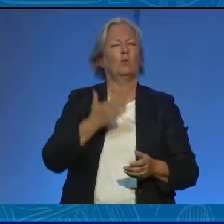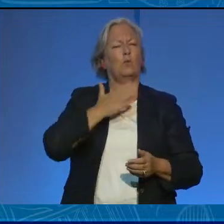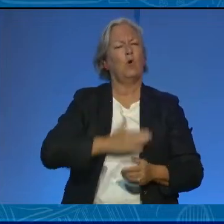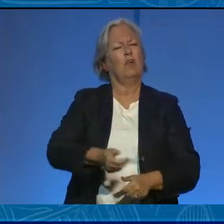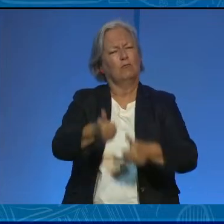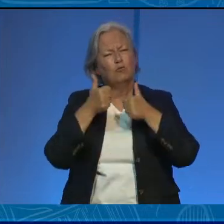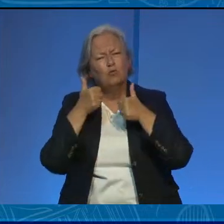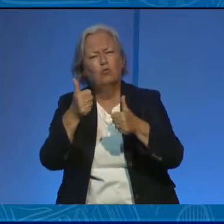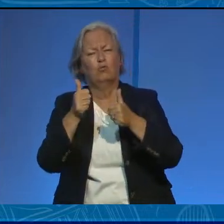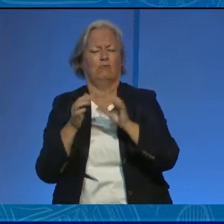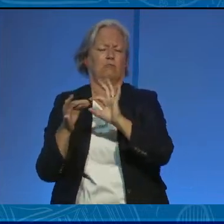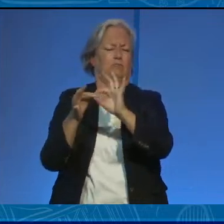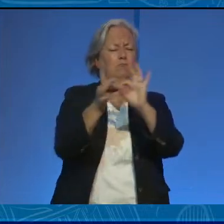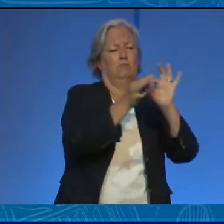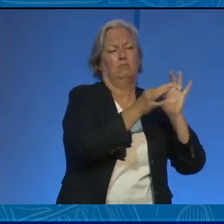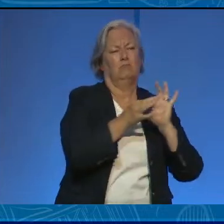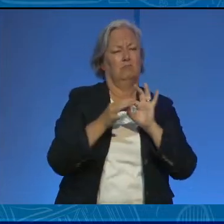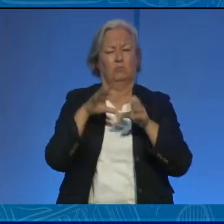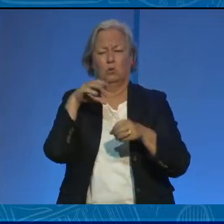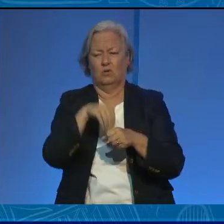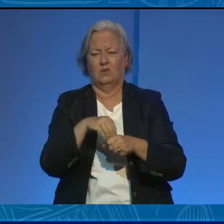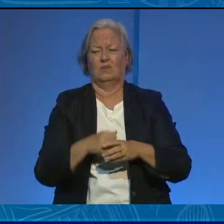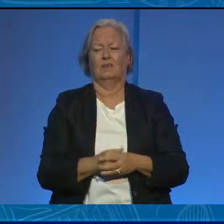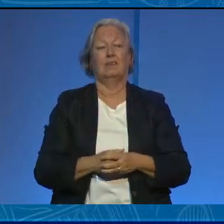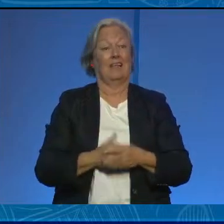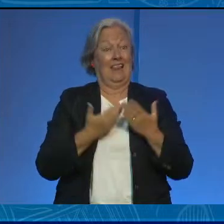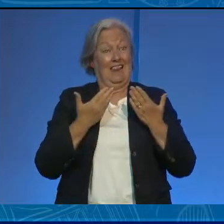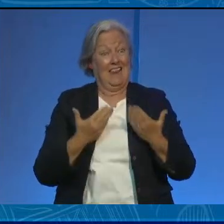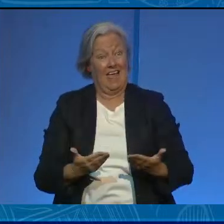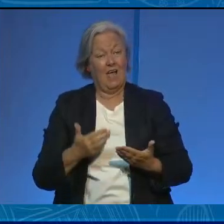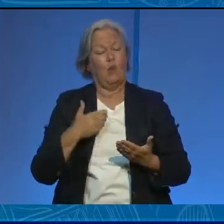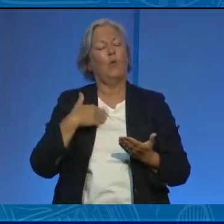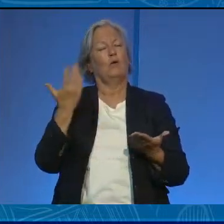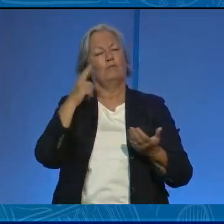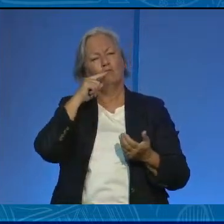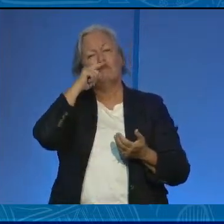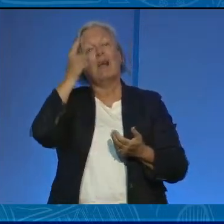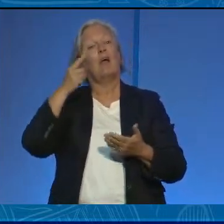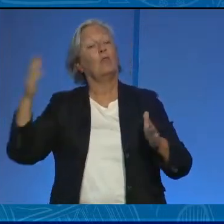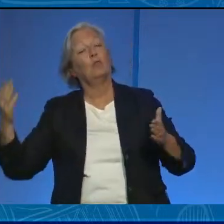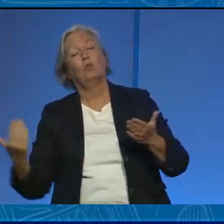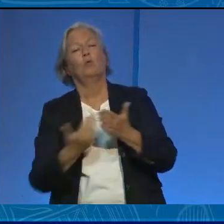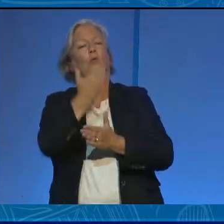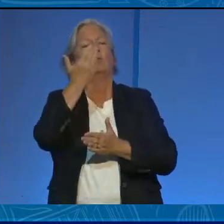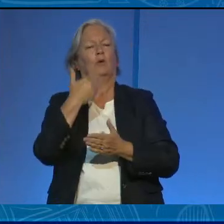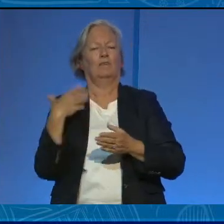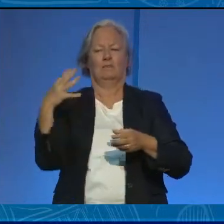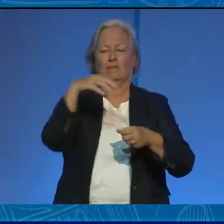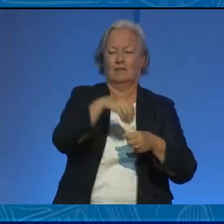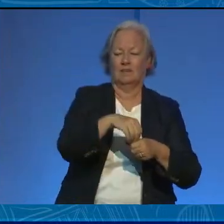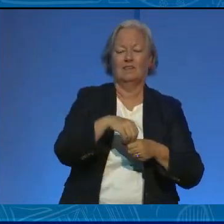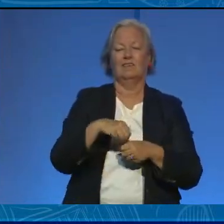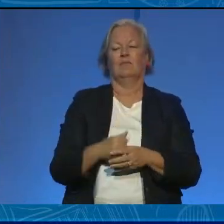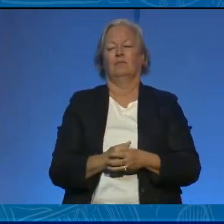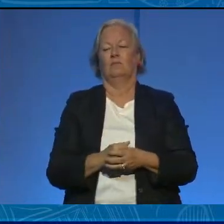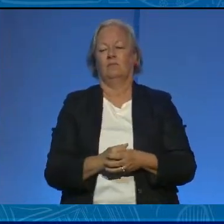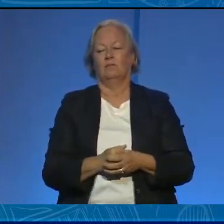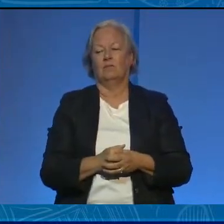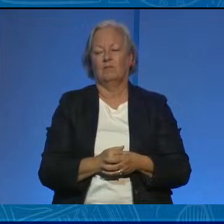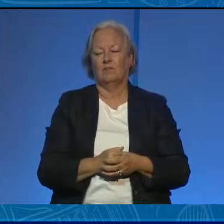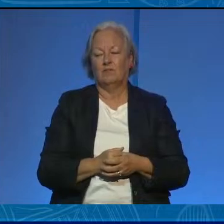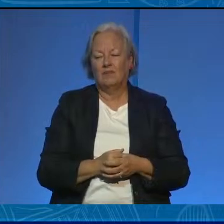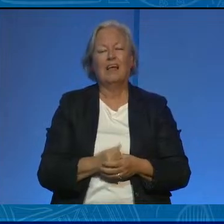with the people of the Pacific. So today we're really proud to launch a new edition of the Cope Tsunami book. I got to know